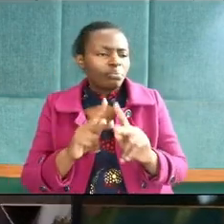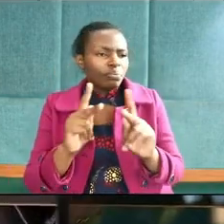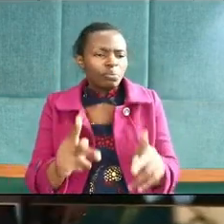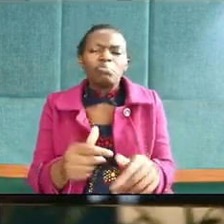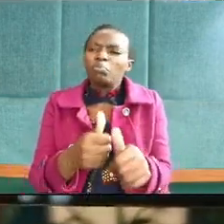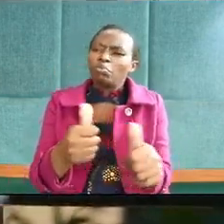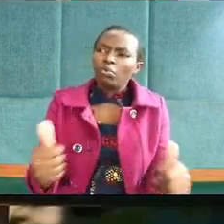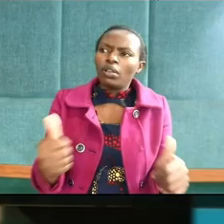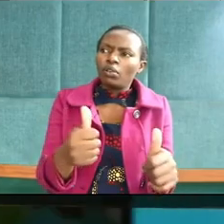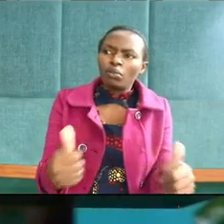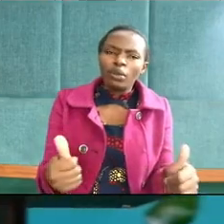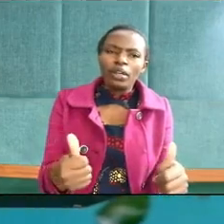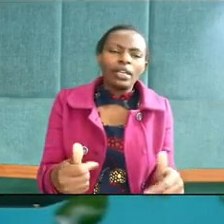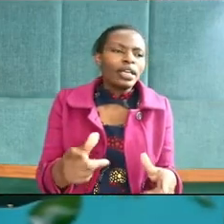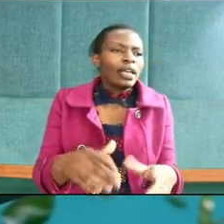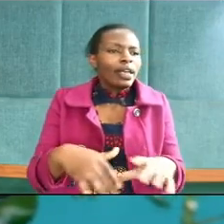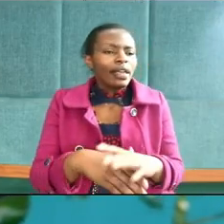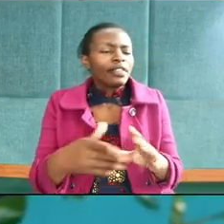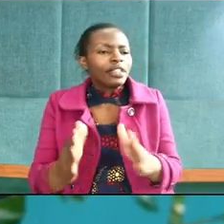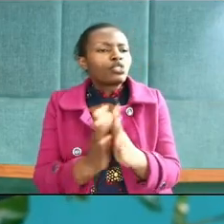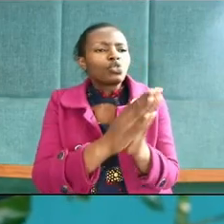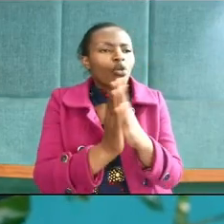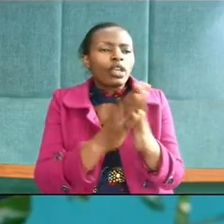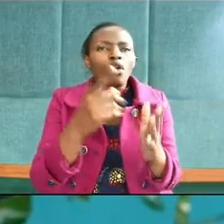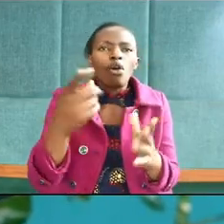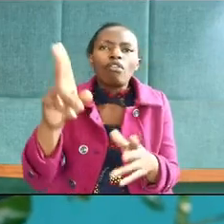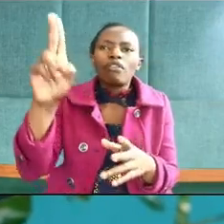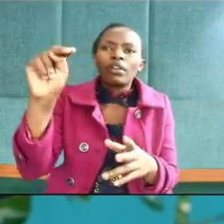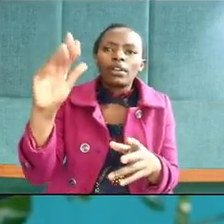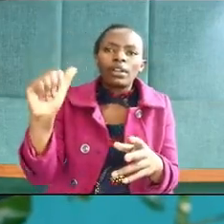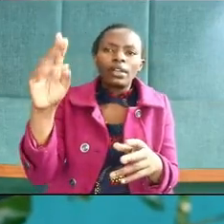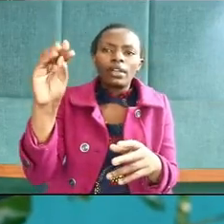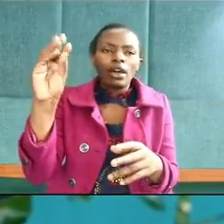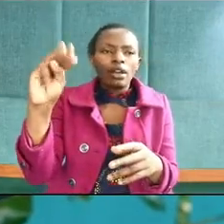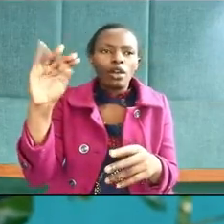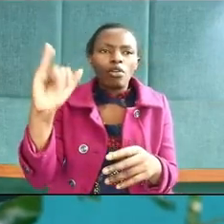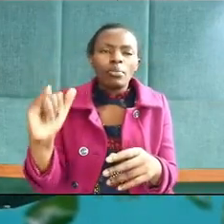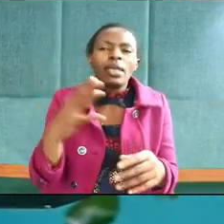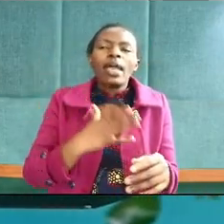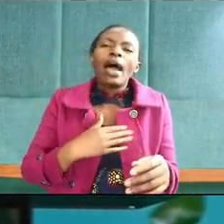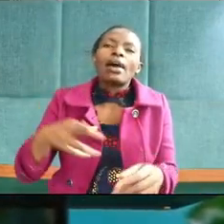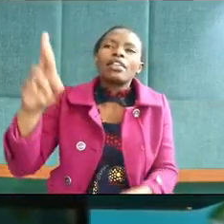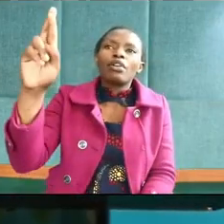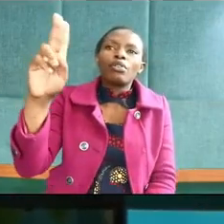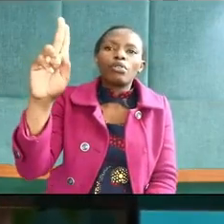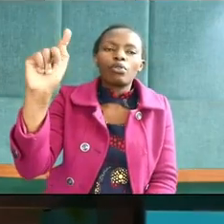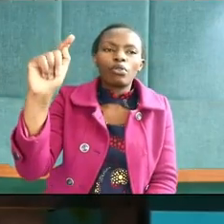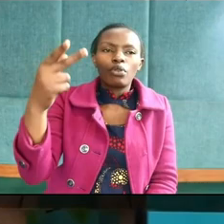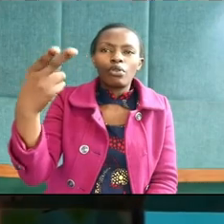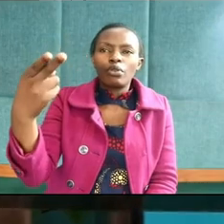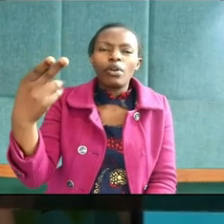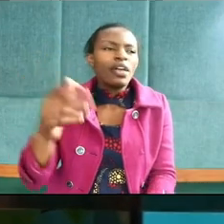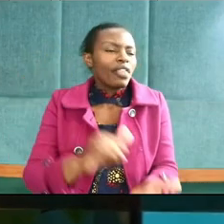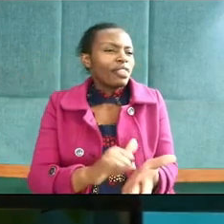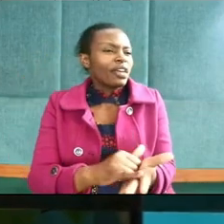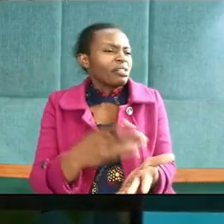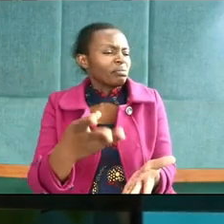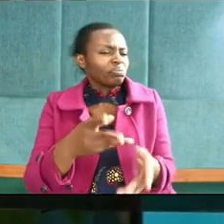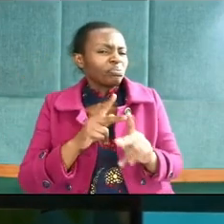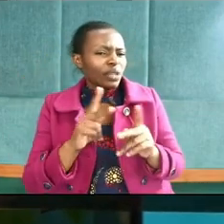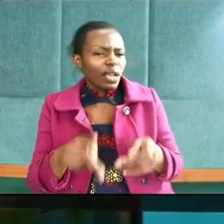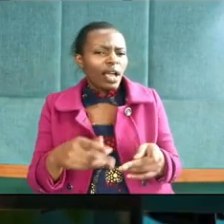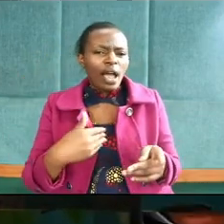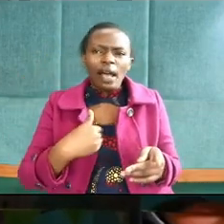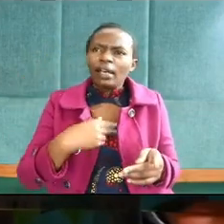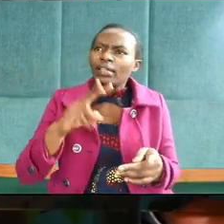the story of Naomi and Ruth. When Ruth had seen and witnessed the experience